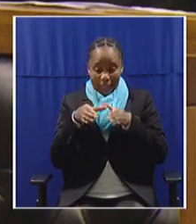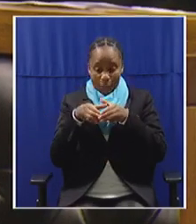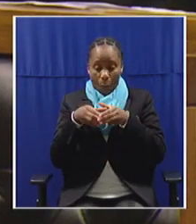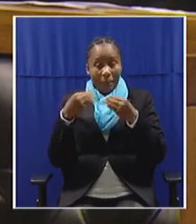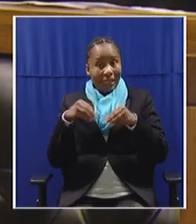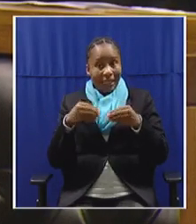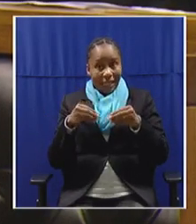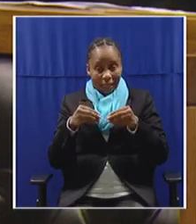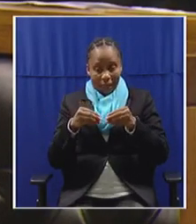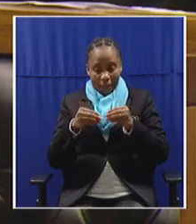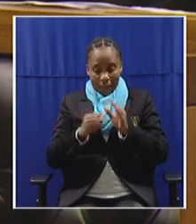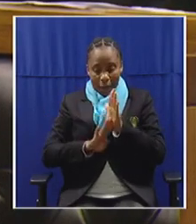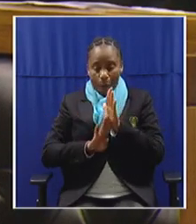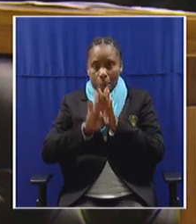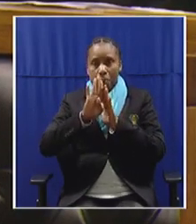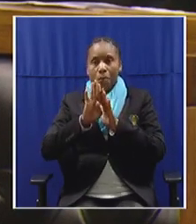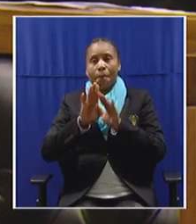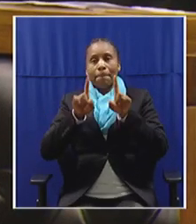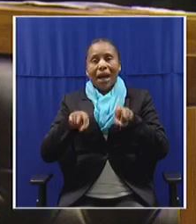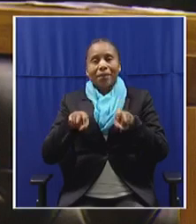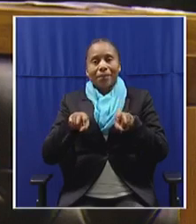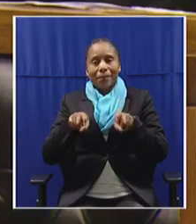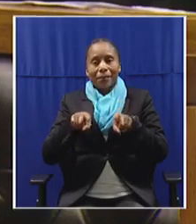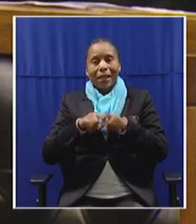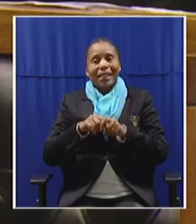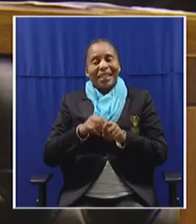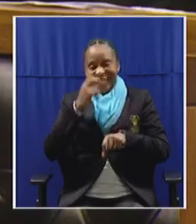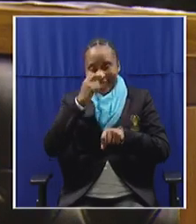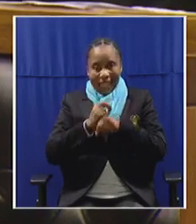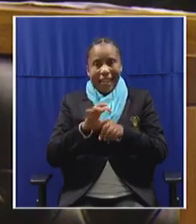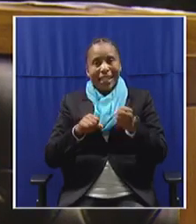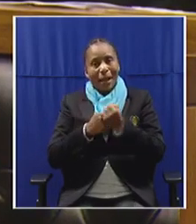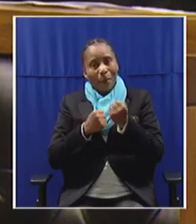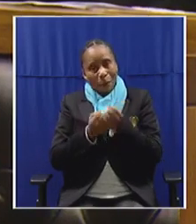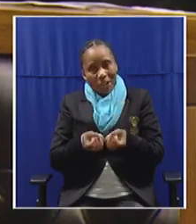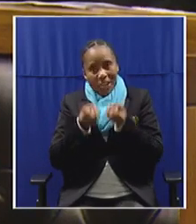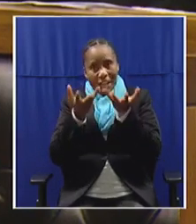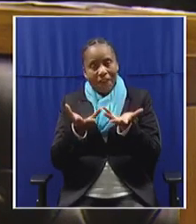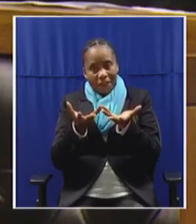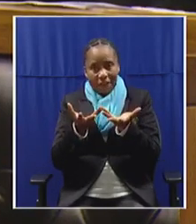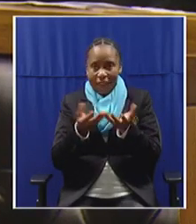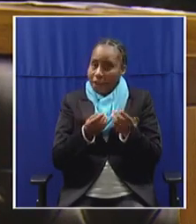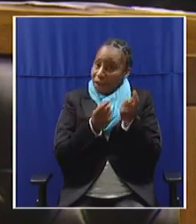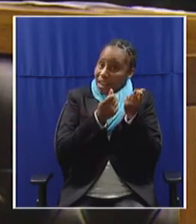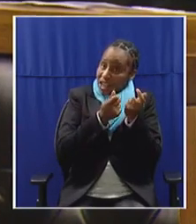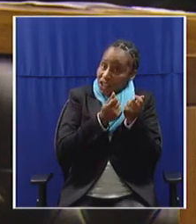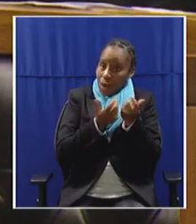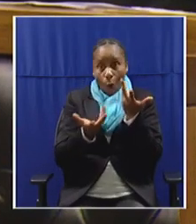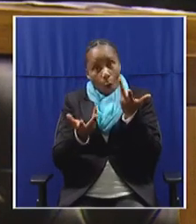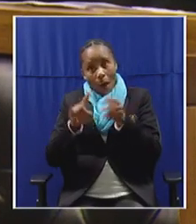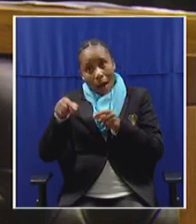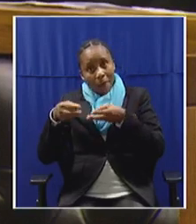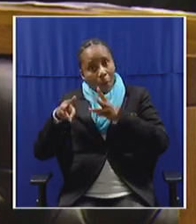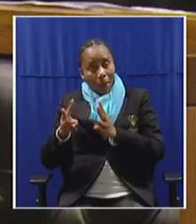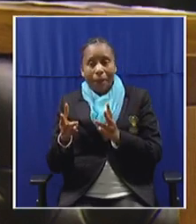uplifted and provided with the necessary support, whether financial or non-financial, so that they can